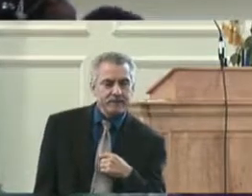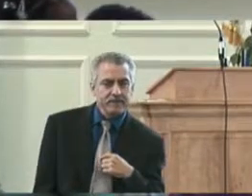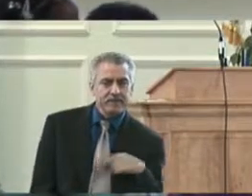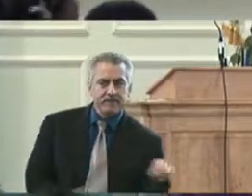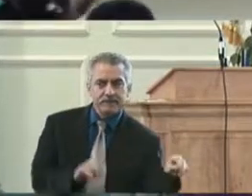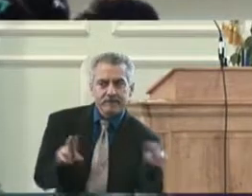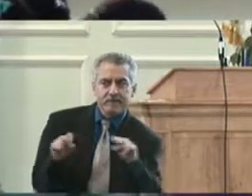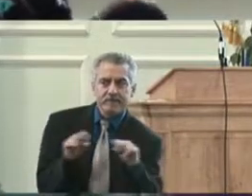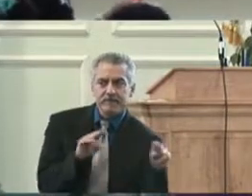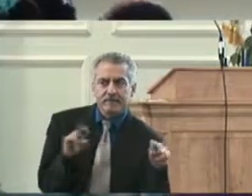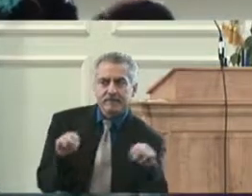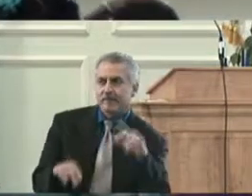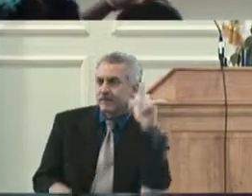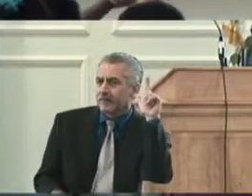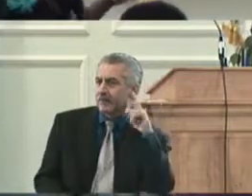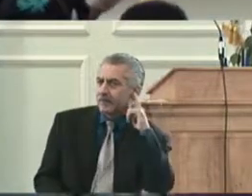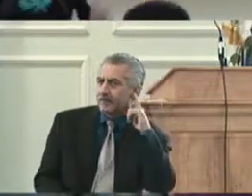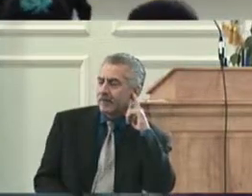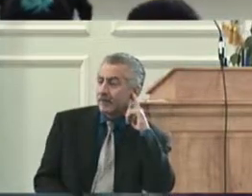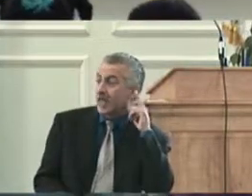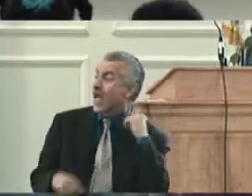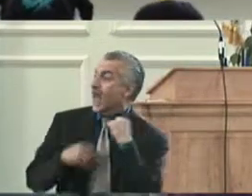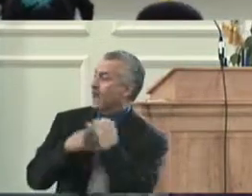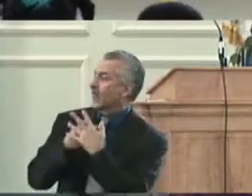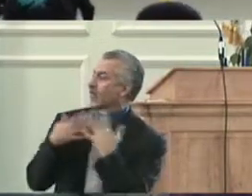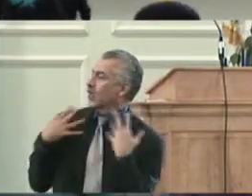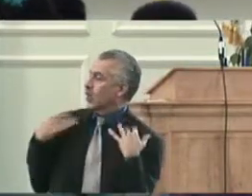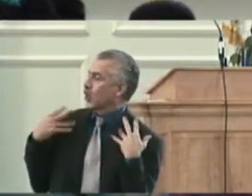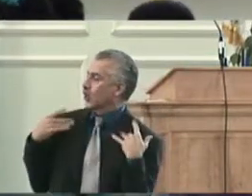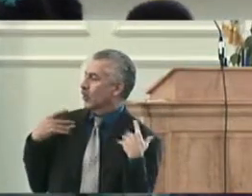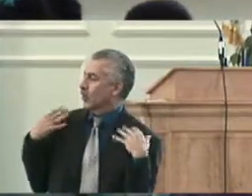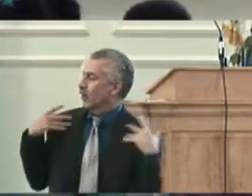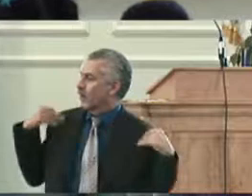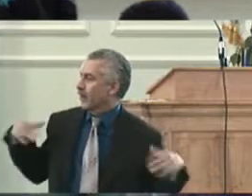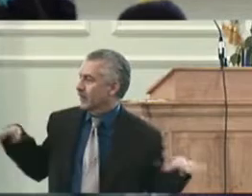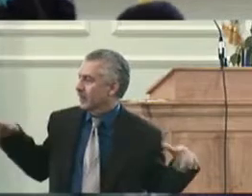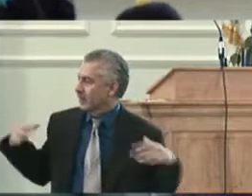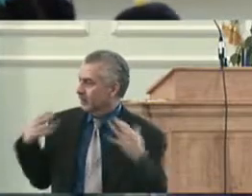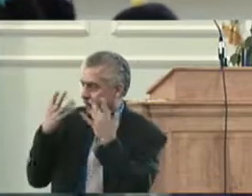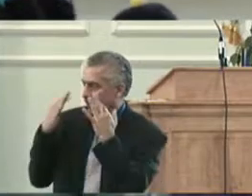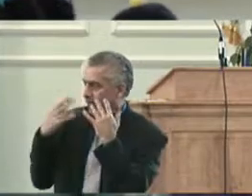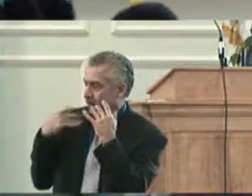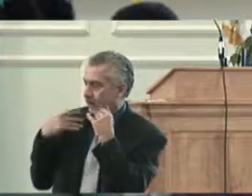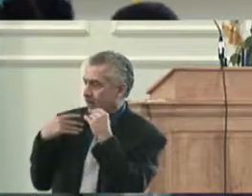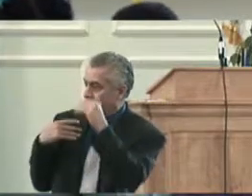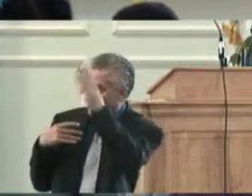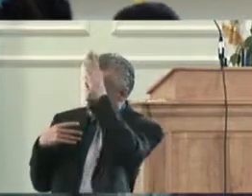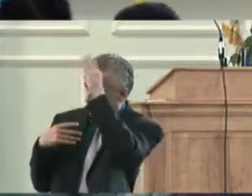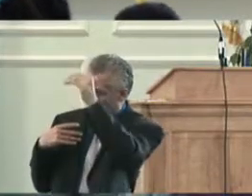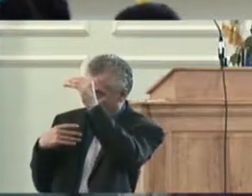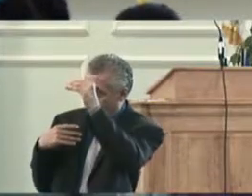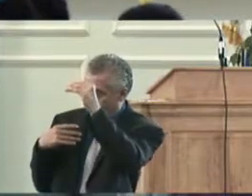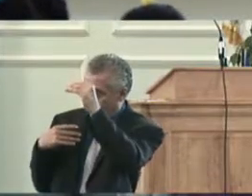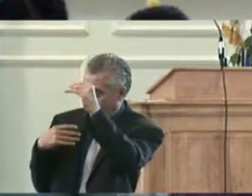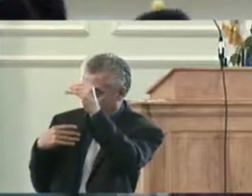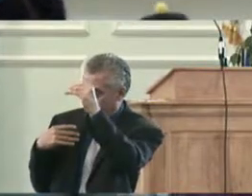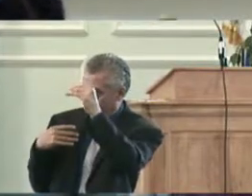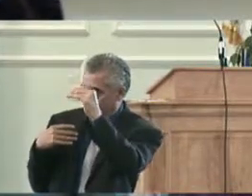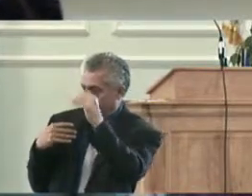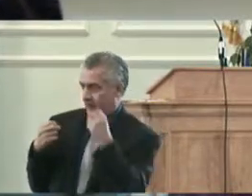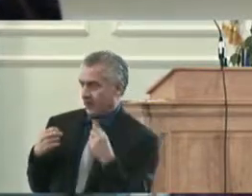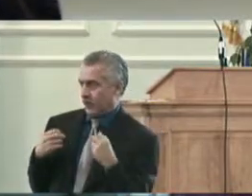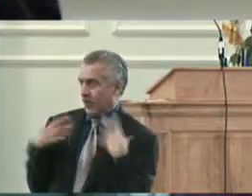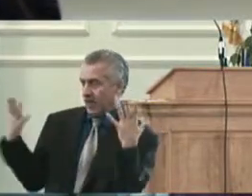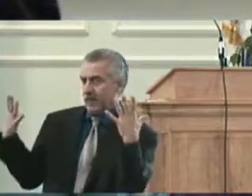Well, yes, the colors of their feathers. Is that what you're going to say? The male duck, the feathers are